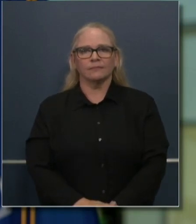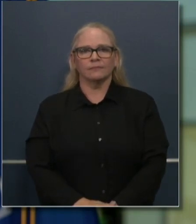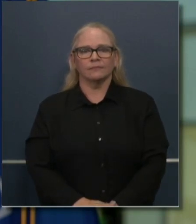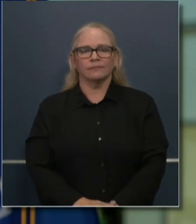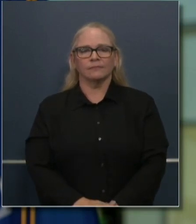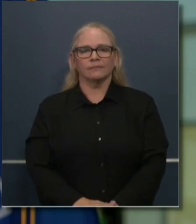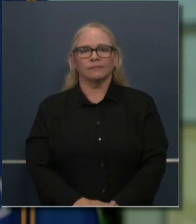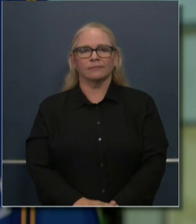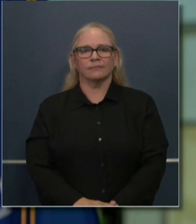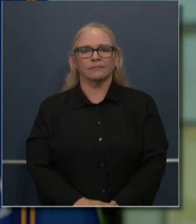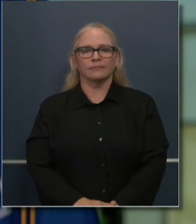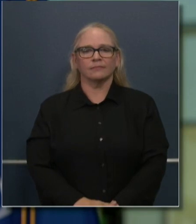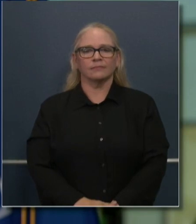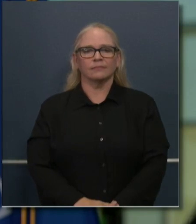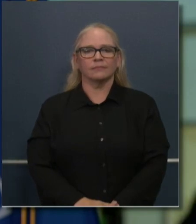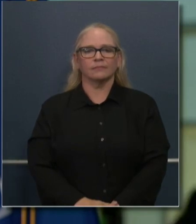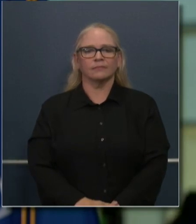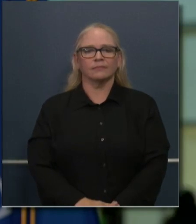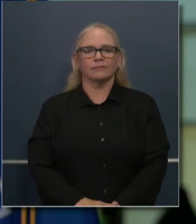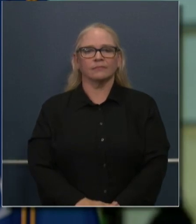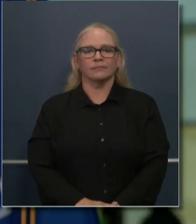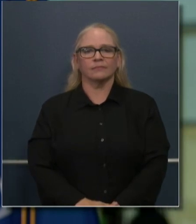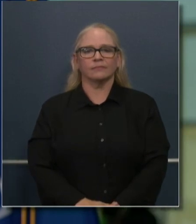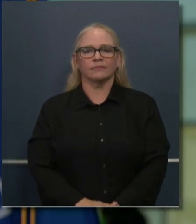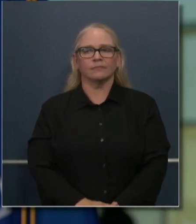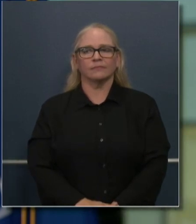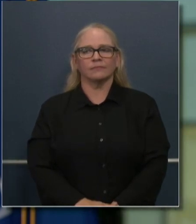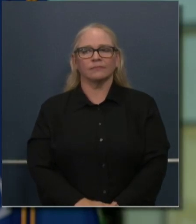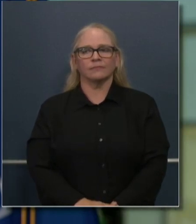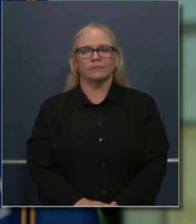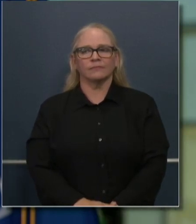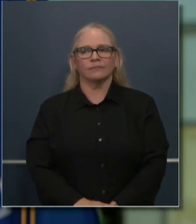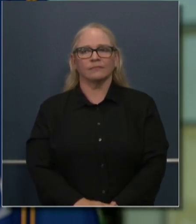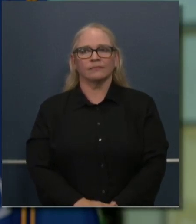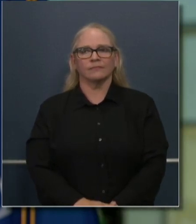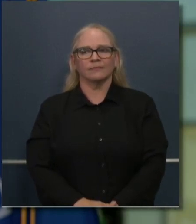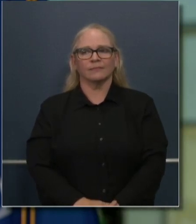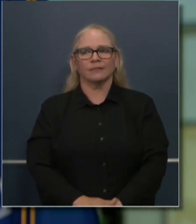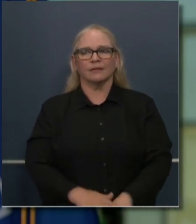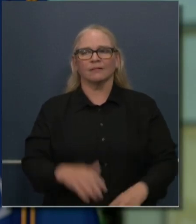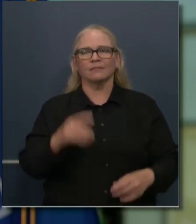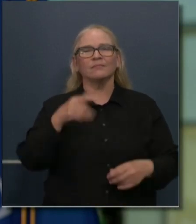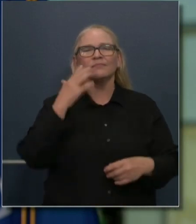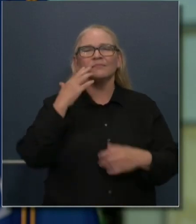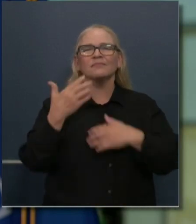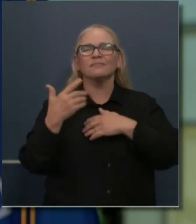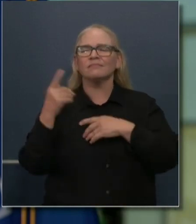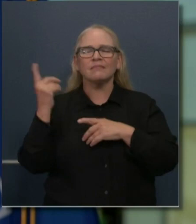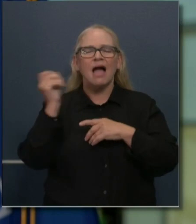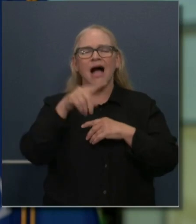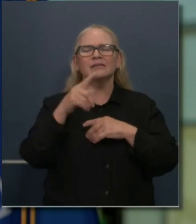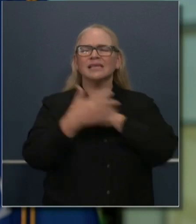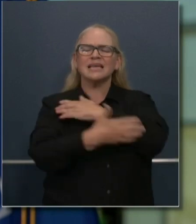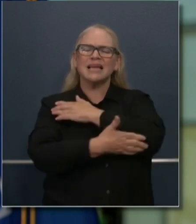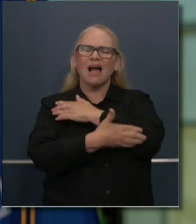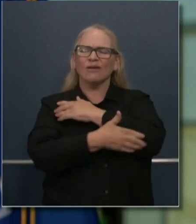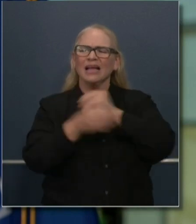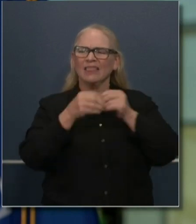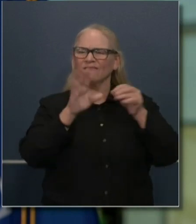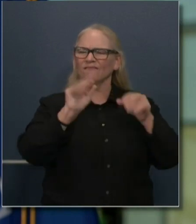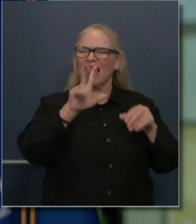Governor, how are you? With counties like Stanislaus and San Joaquin County in a healthcare crisis, San Joaquin County seeing